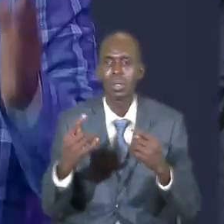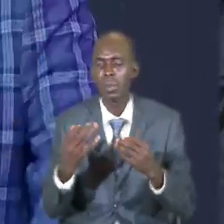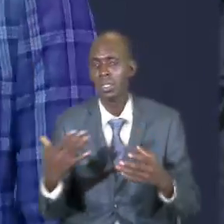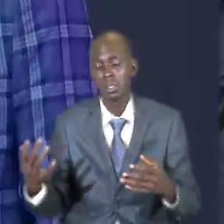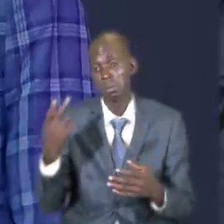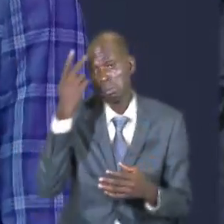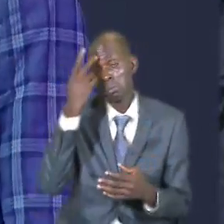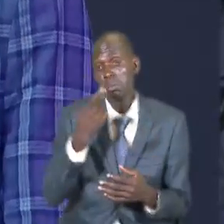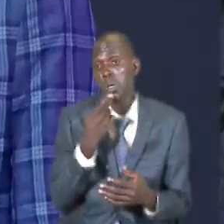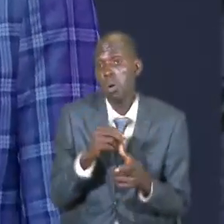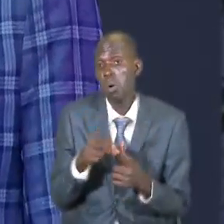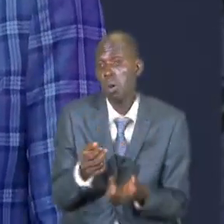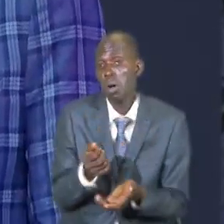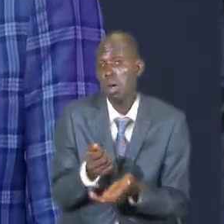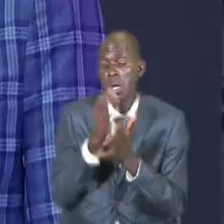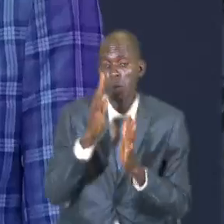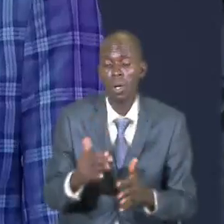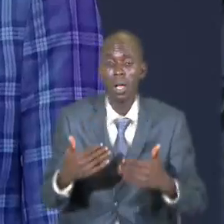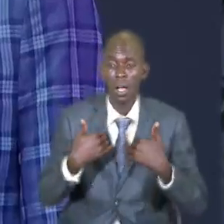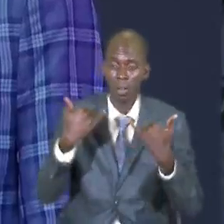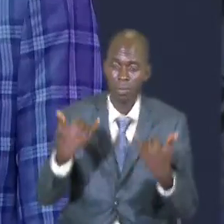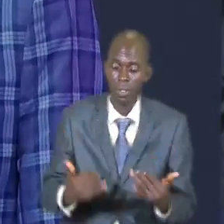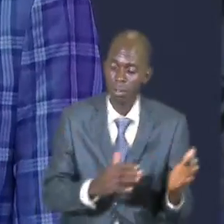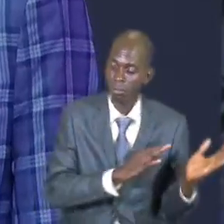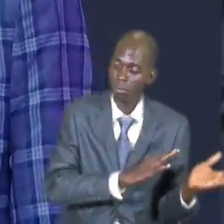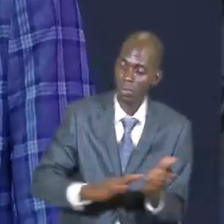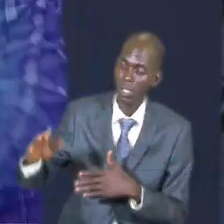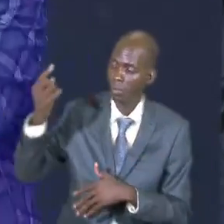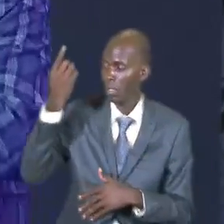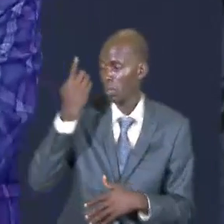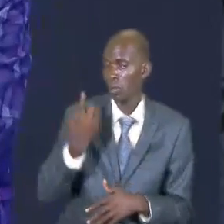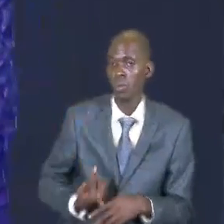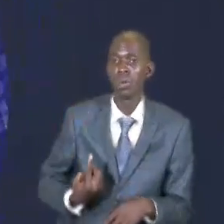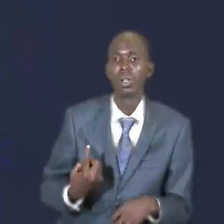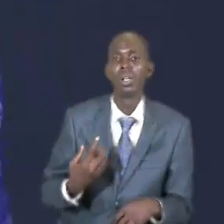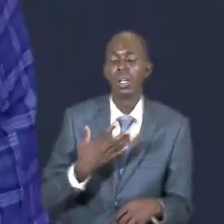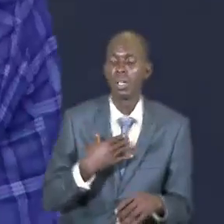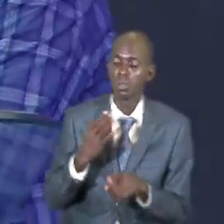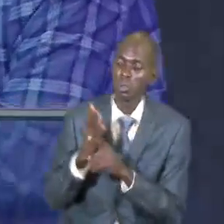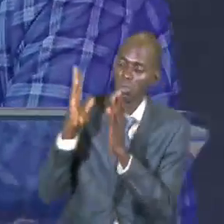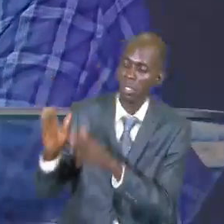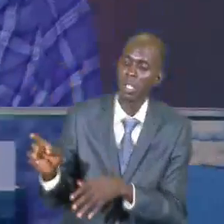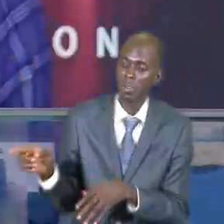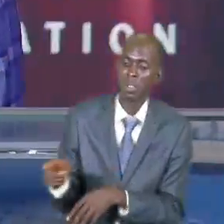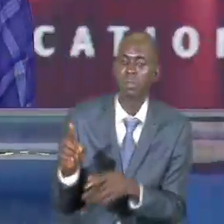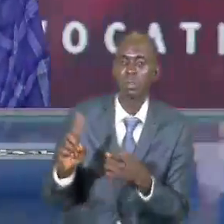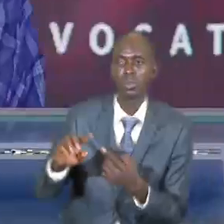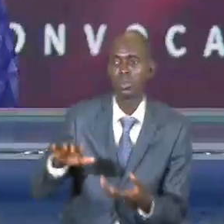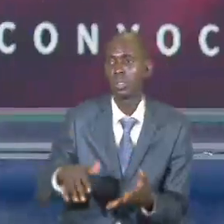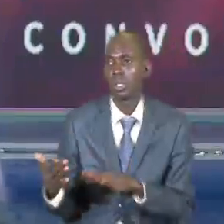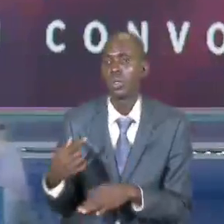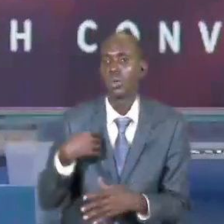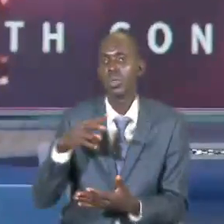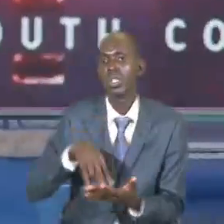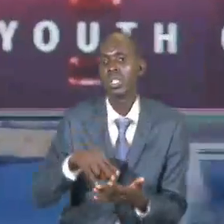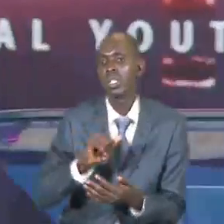left them alone just to rot there and to die there. We read a story like that of a man